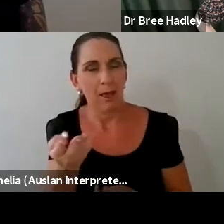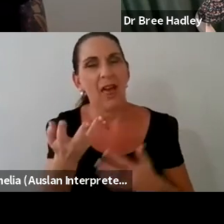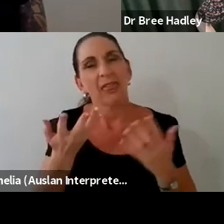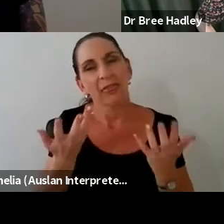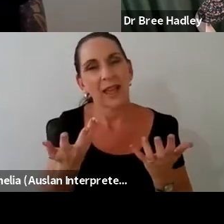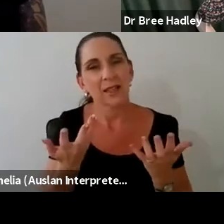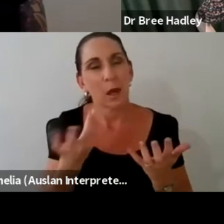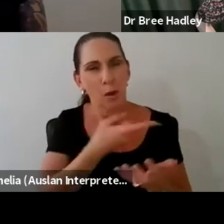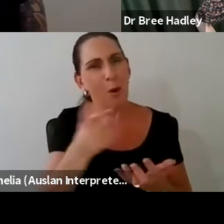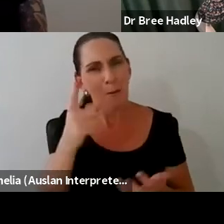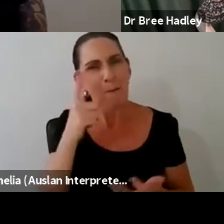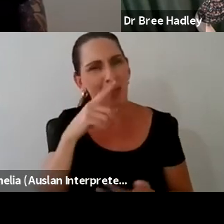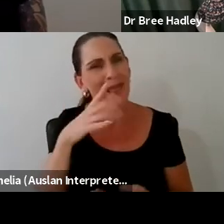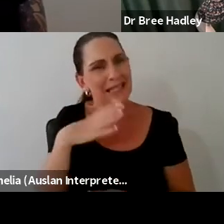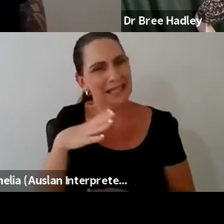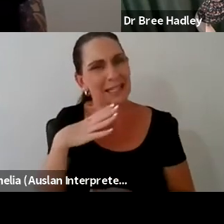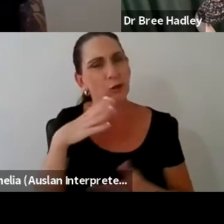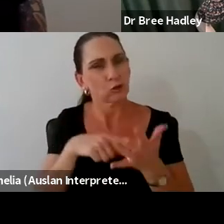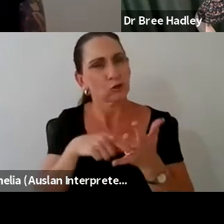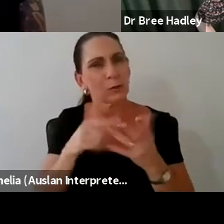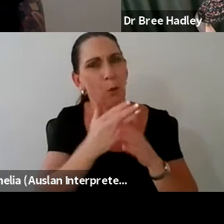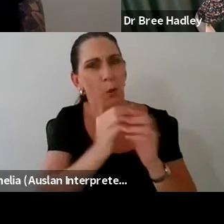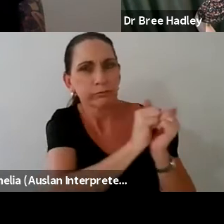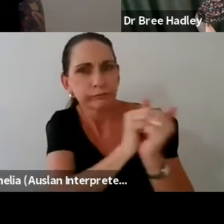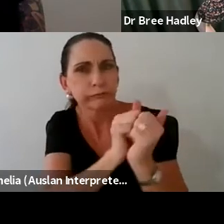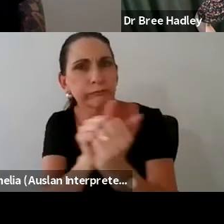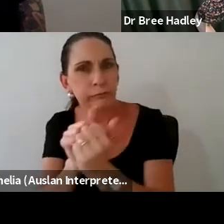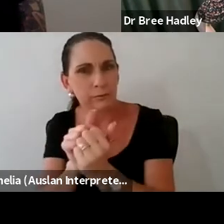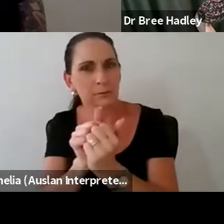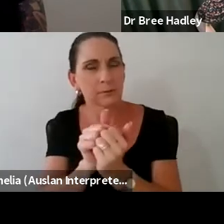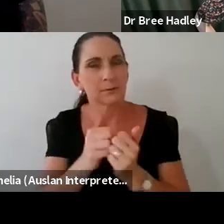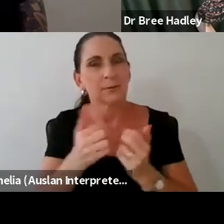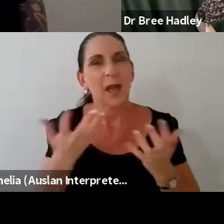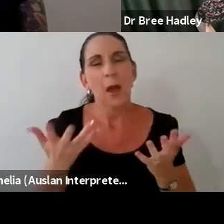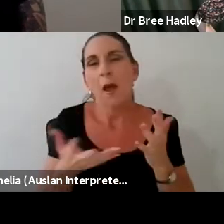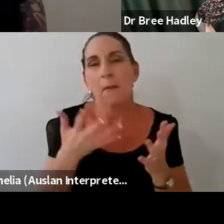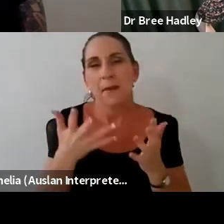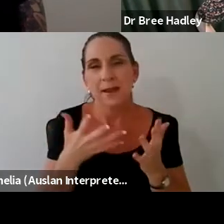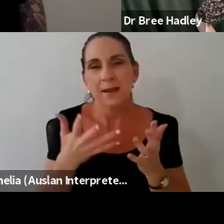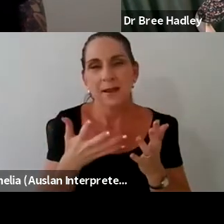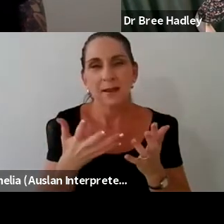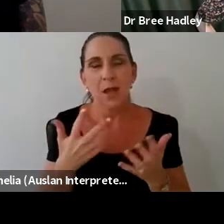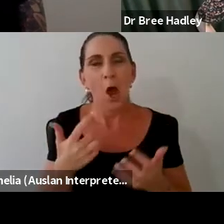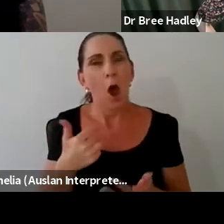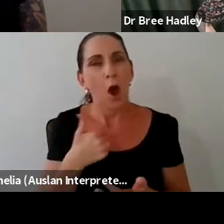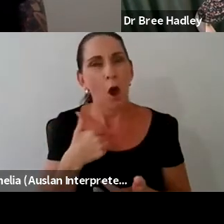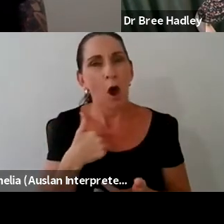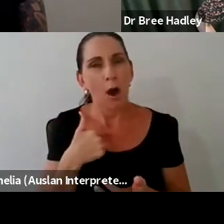that people need to be held, and I'm taking on